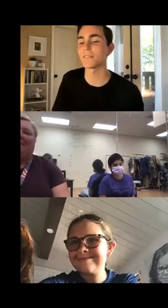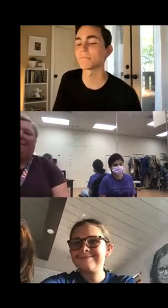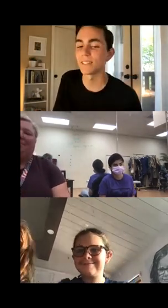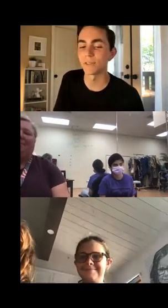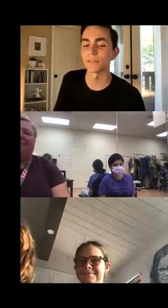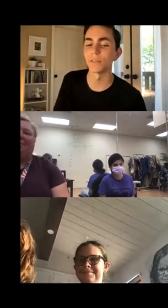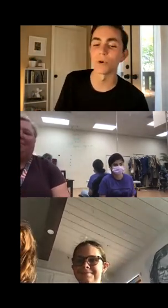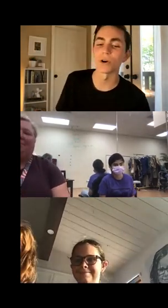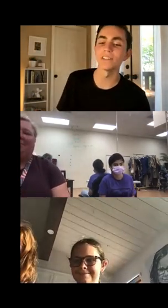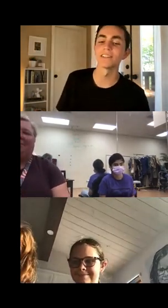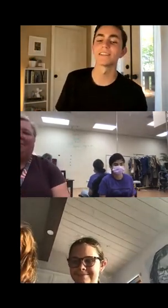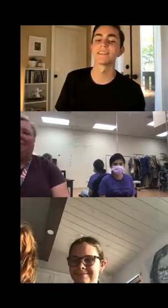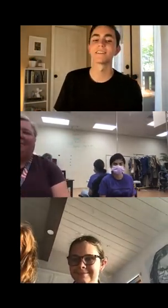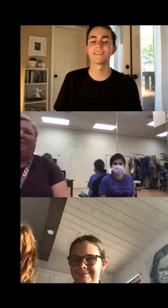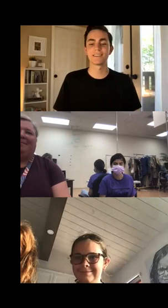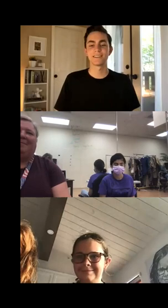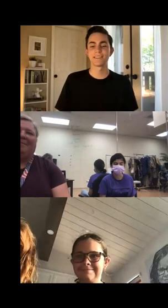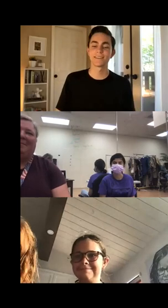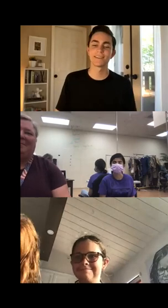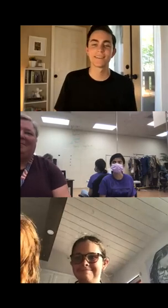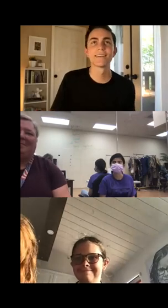All right. Let's do a few more.